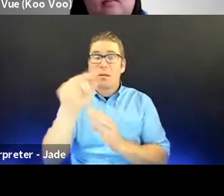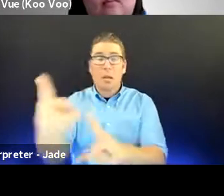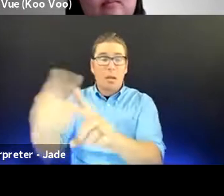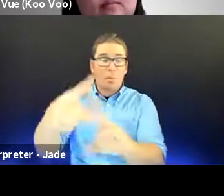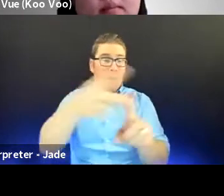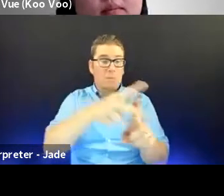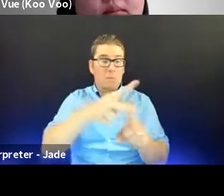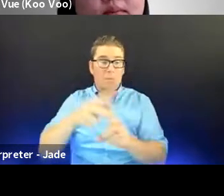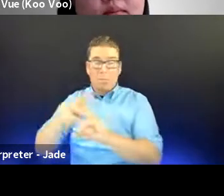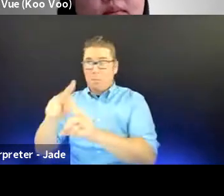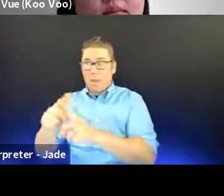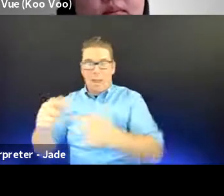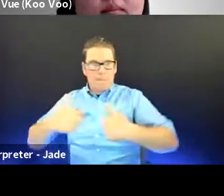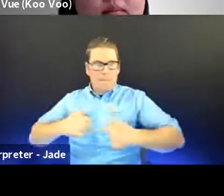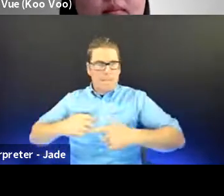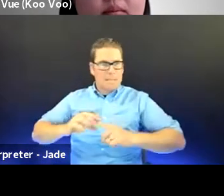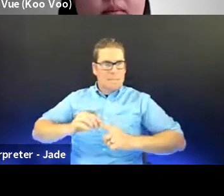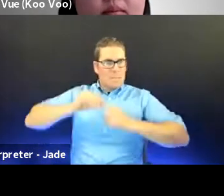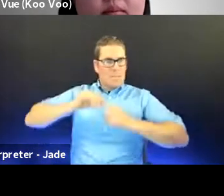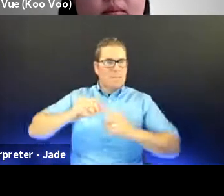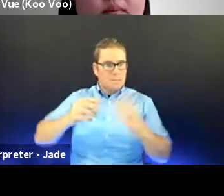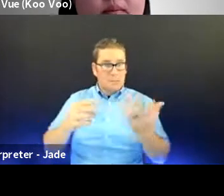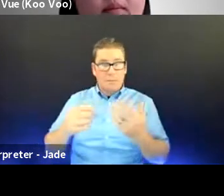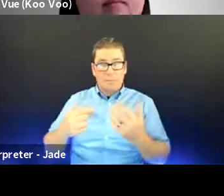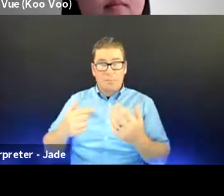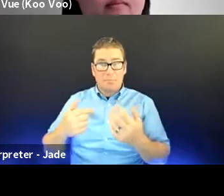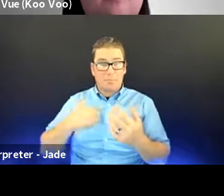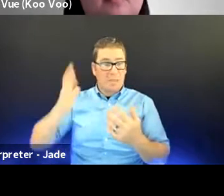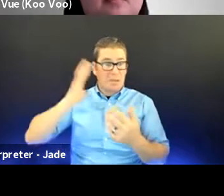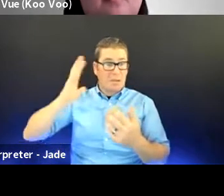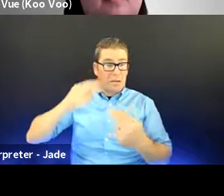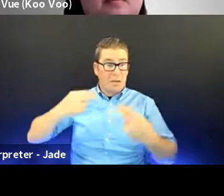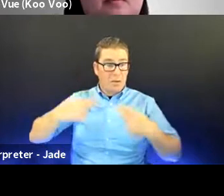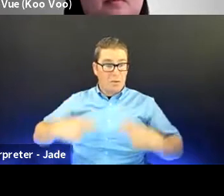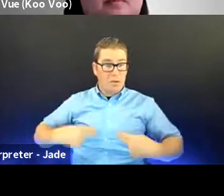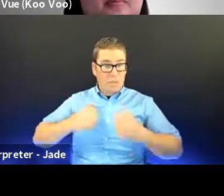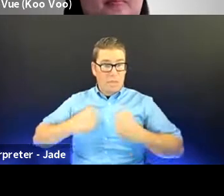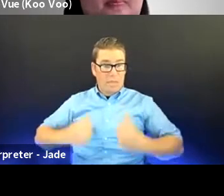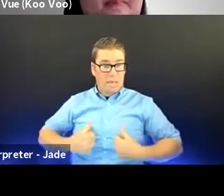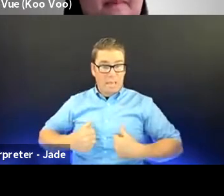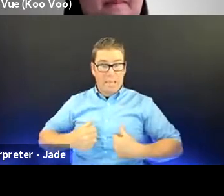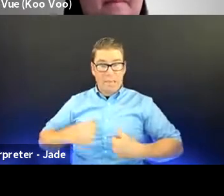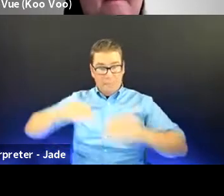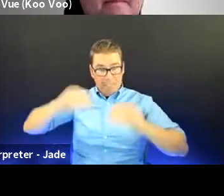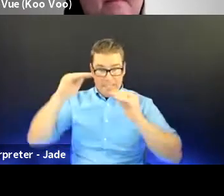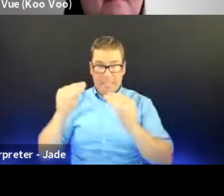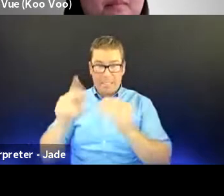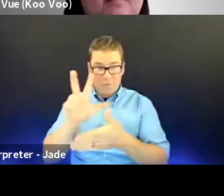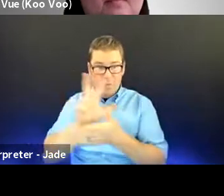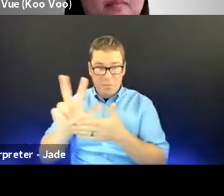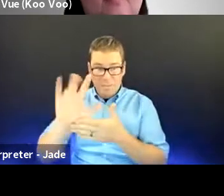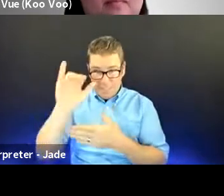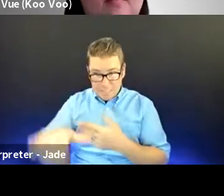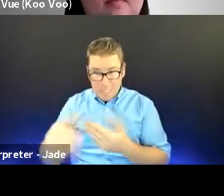Fresno State, my first assignment, that 3-week summer course, was a human anatomy course. So for those that know, in our district, we have so many aspiring nurse students. My